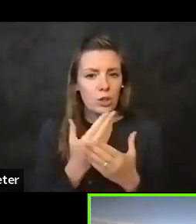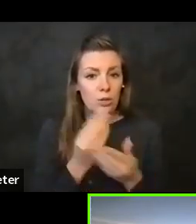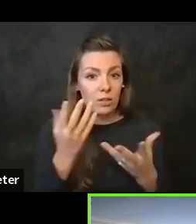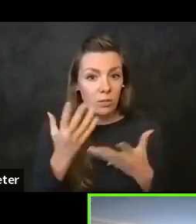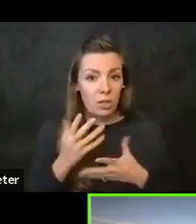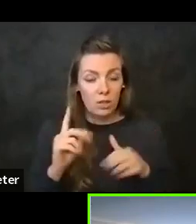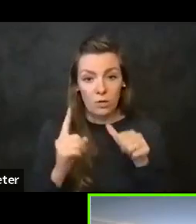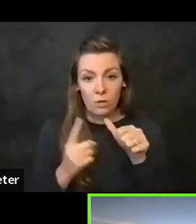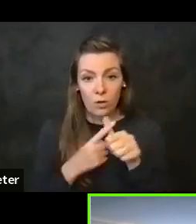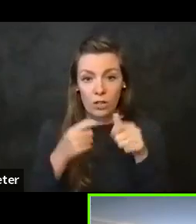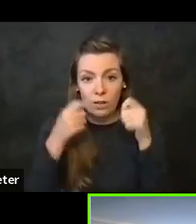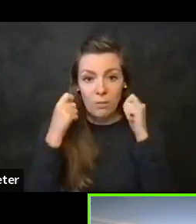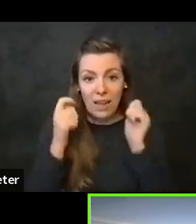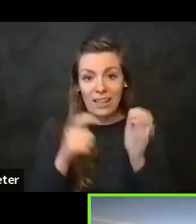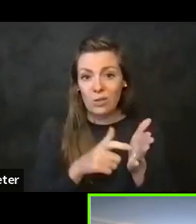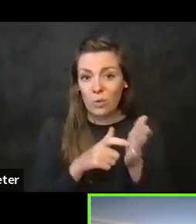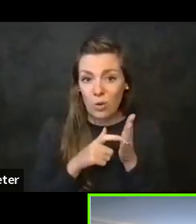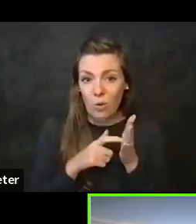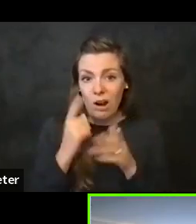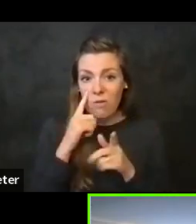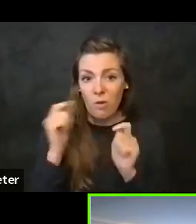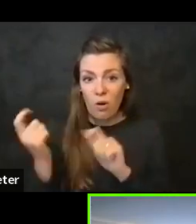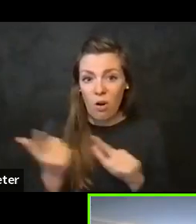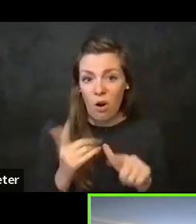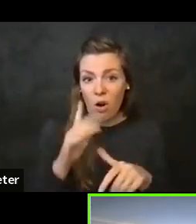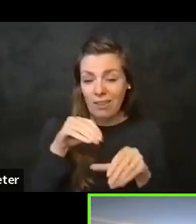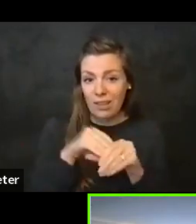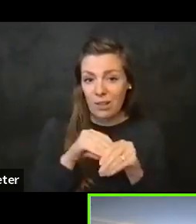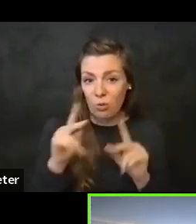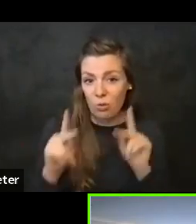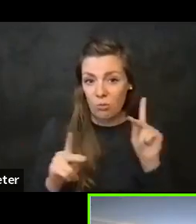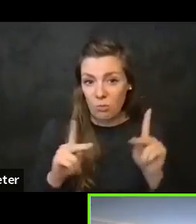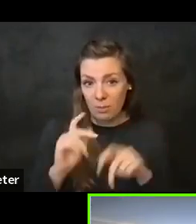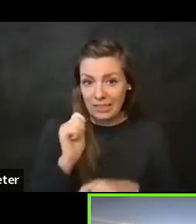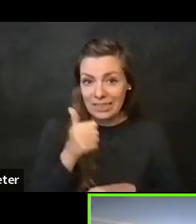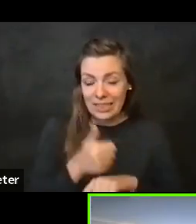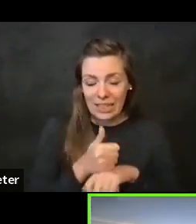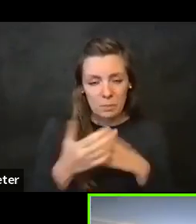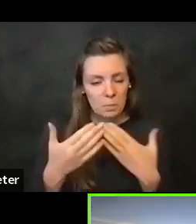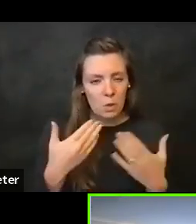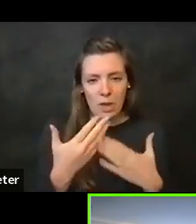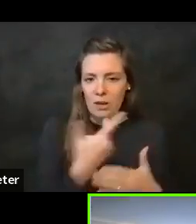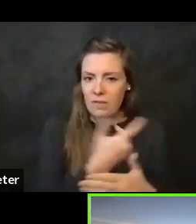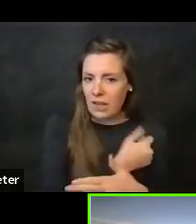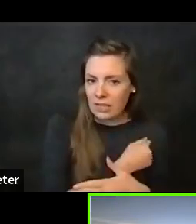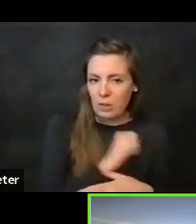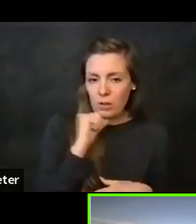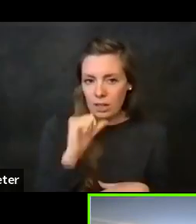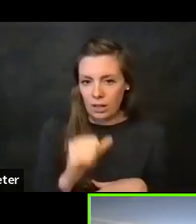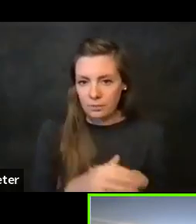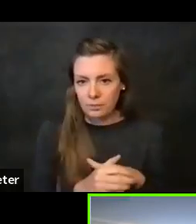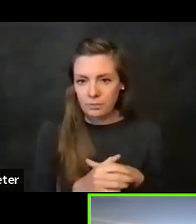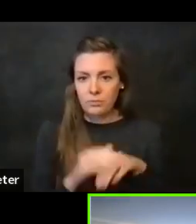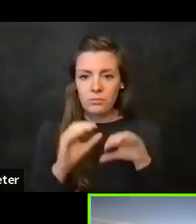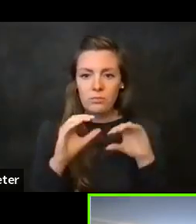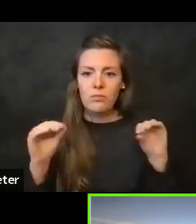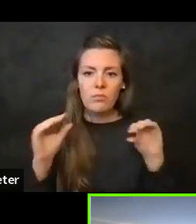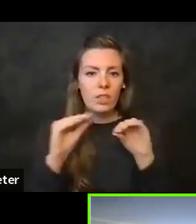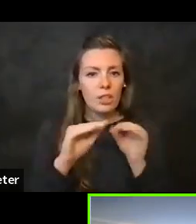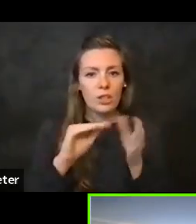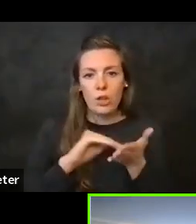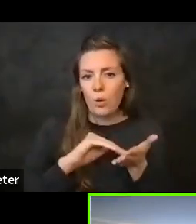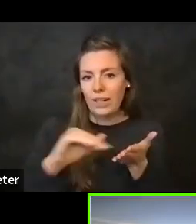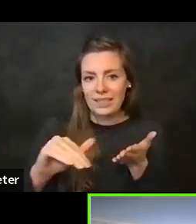masks are required in all indoor public settings, regardless of vaccination status. There is no more exemption to the mask requirement